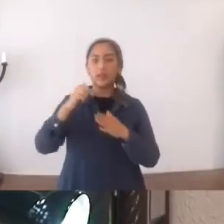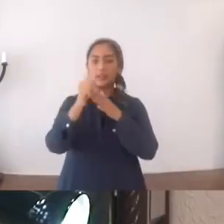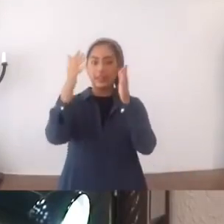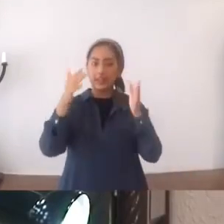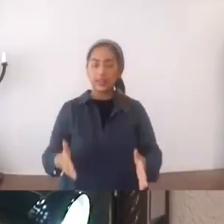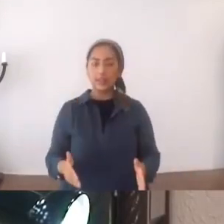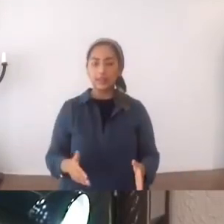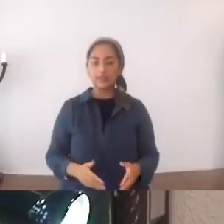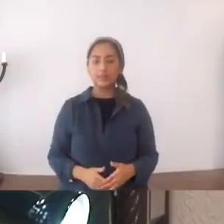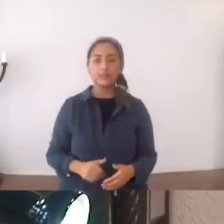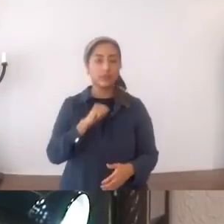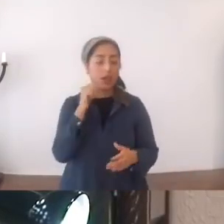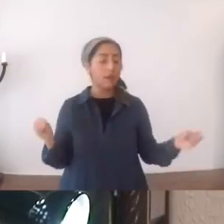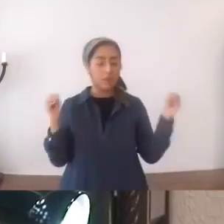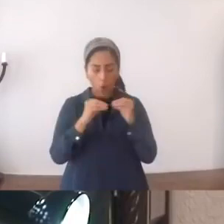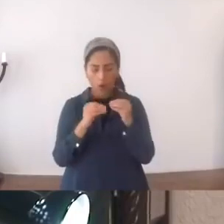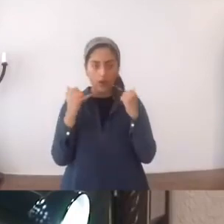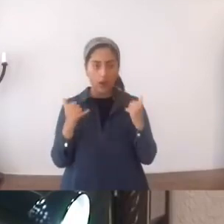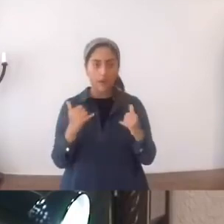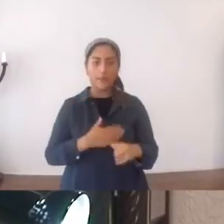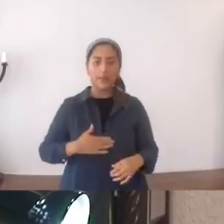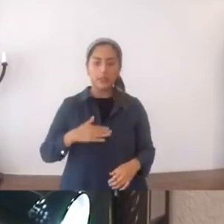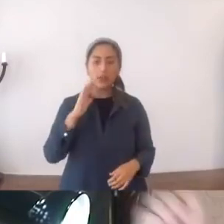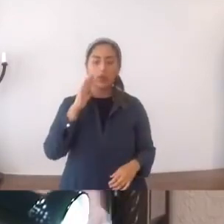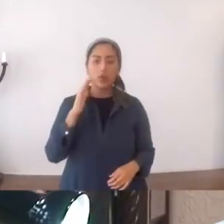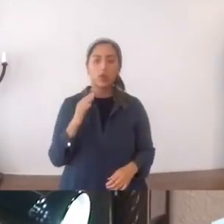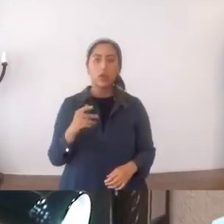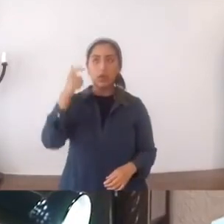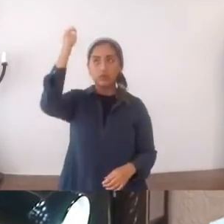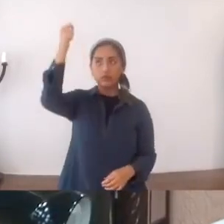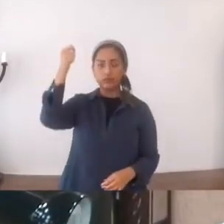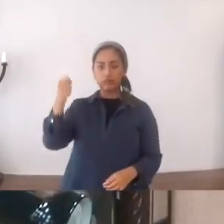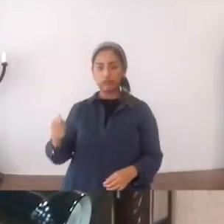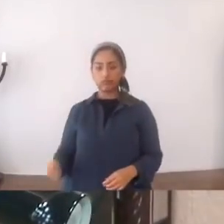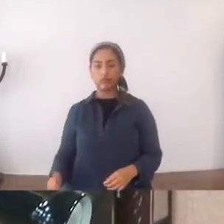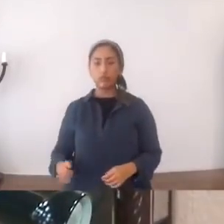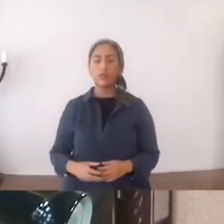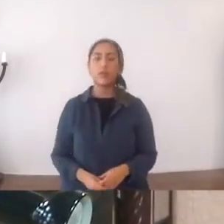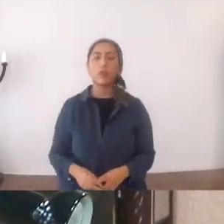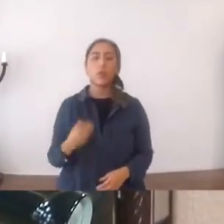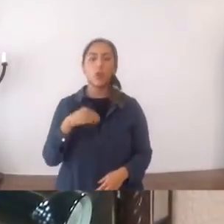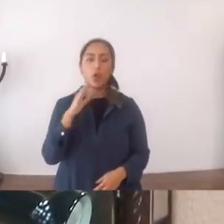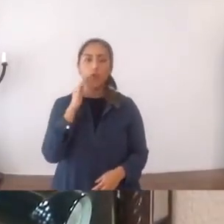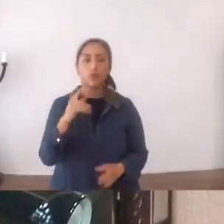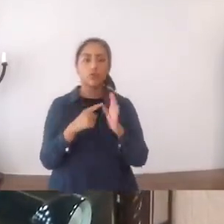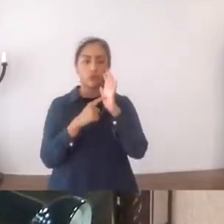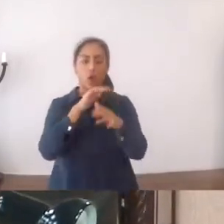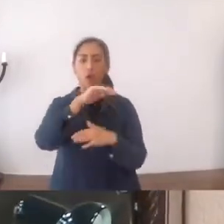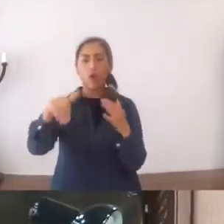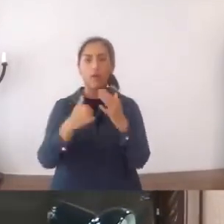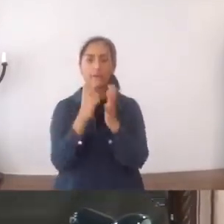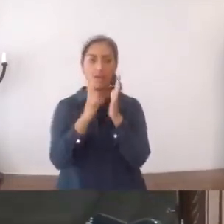the Pope is also a religious Entonces, sin más, por favor, leader. So we never vamos a bajar la pantalla